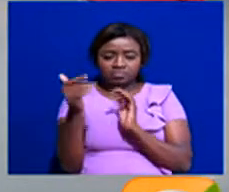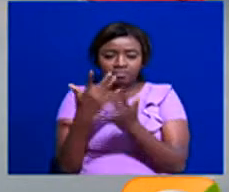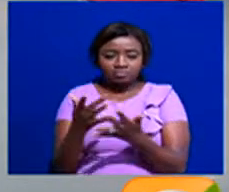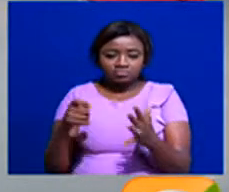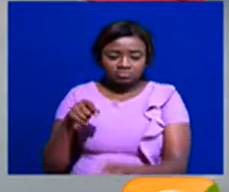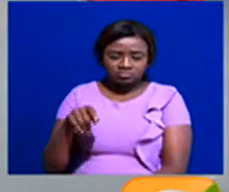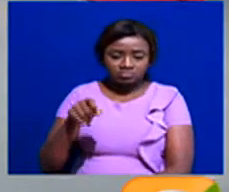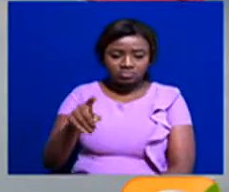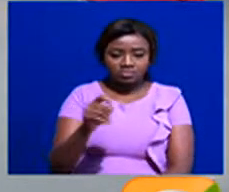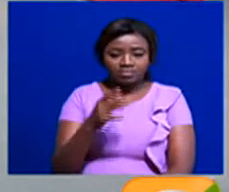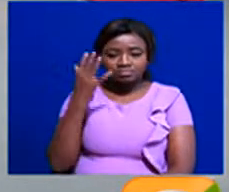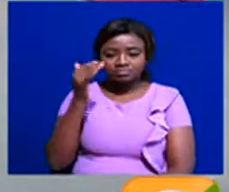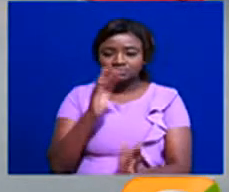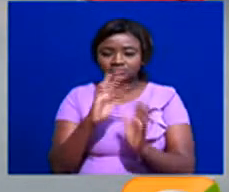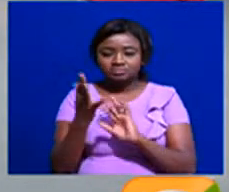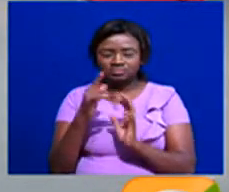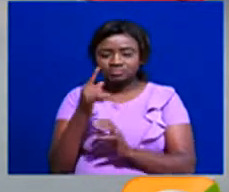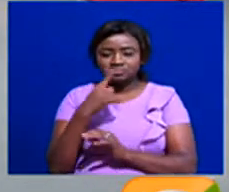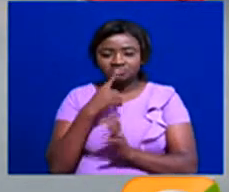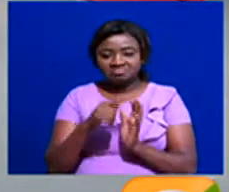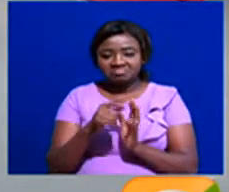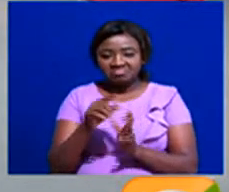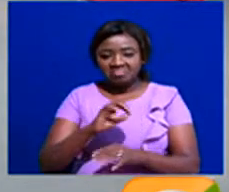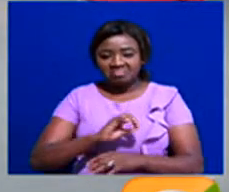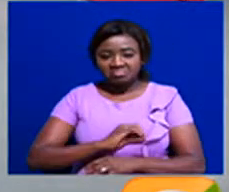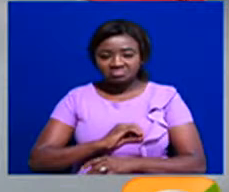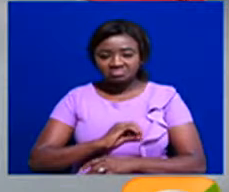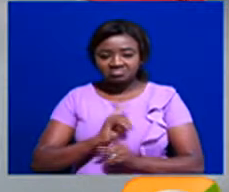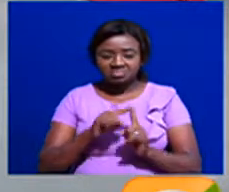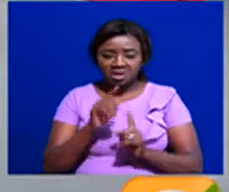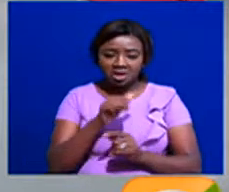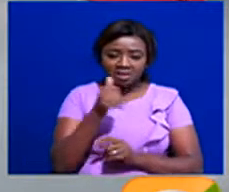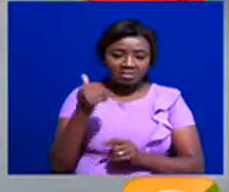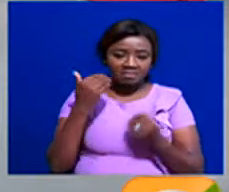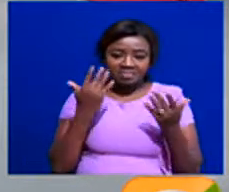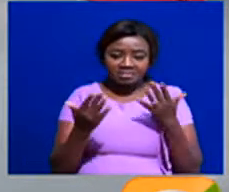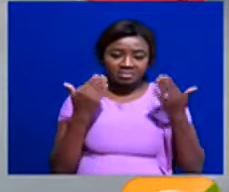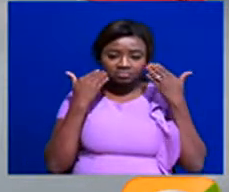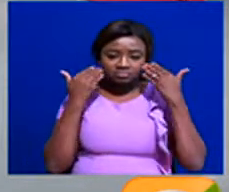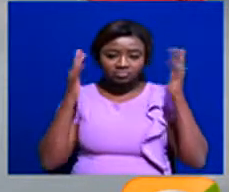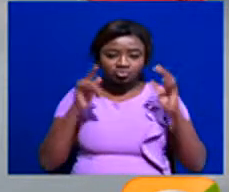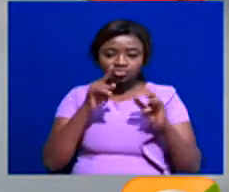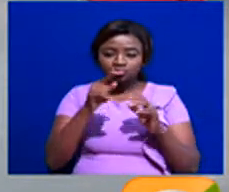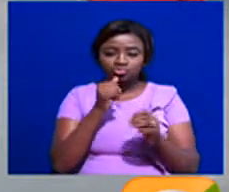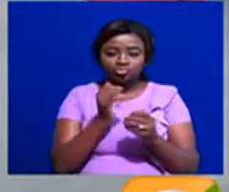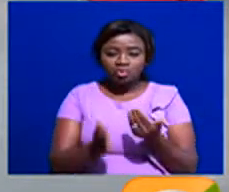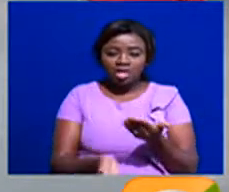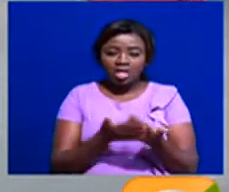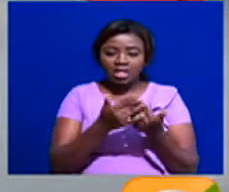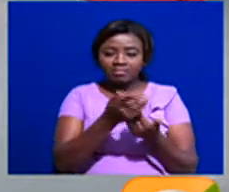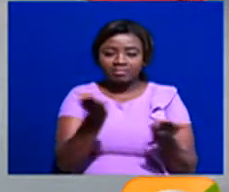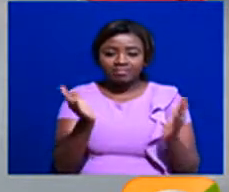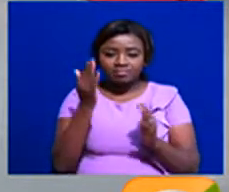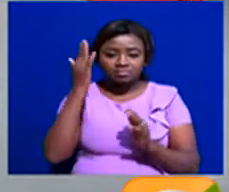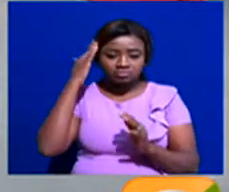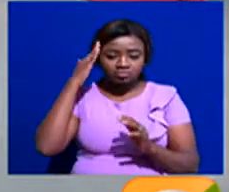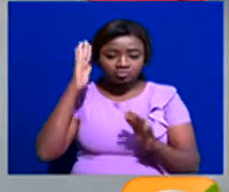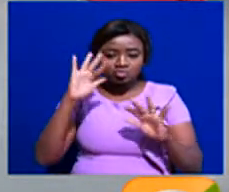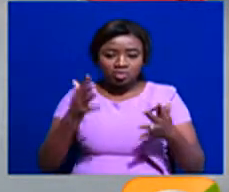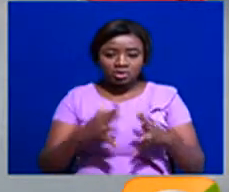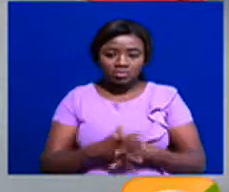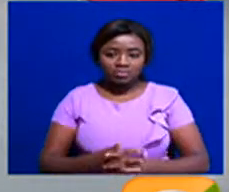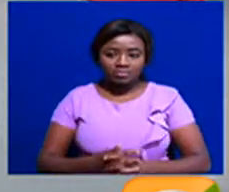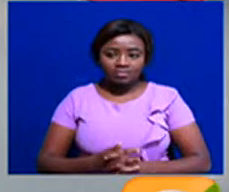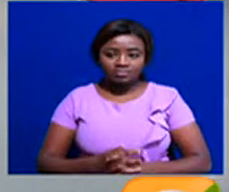that sometimes it's just based on ignorance. They simply don't know. So how do you ensure that they know? Trevor, yes,